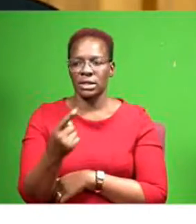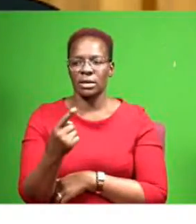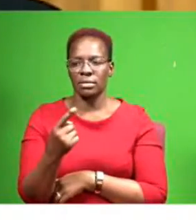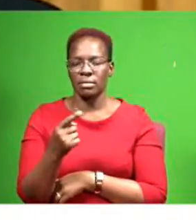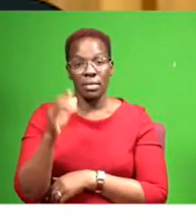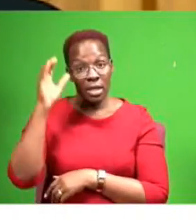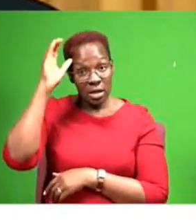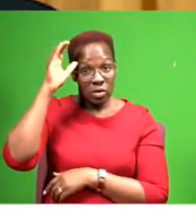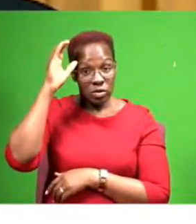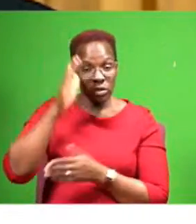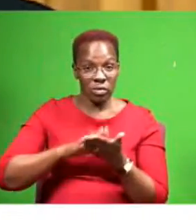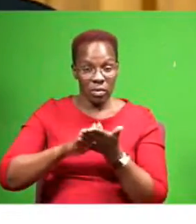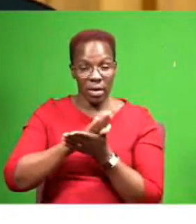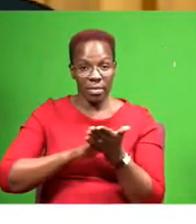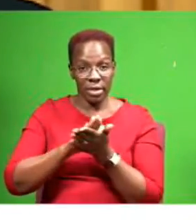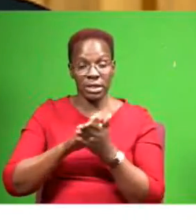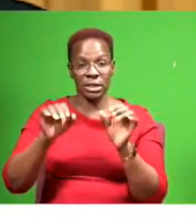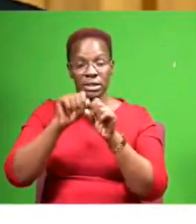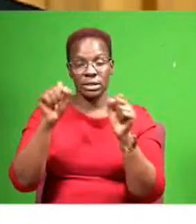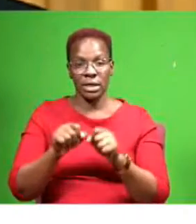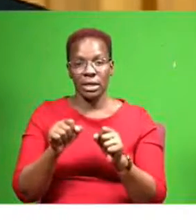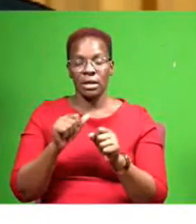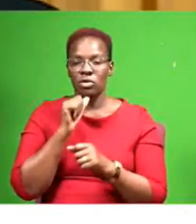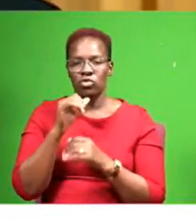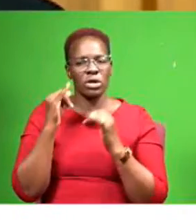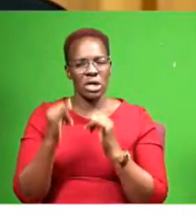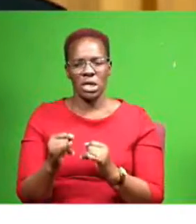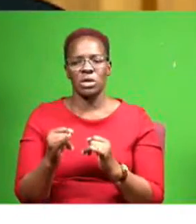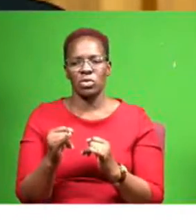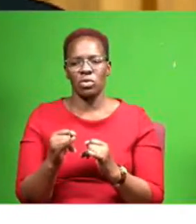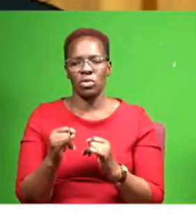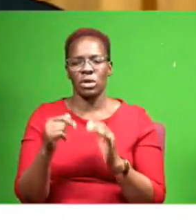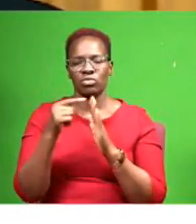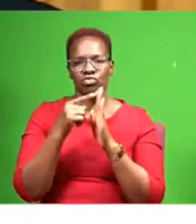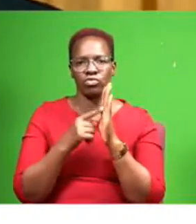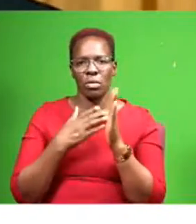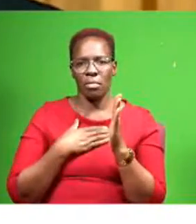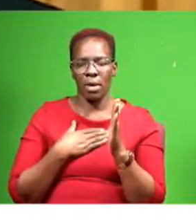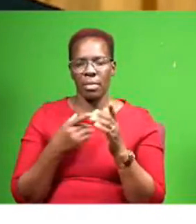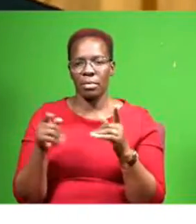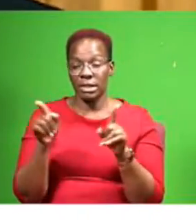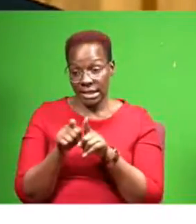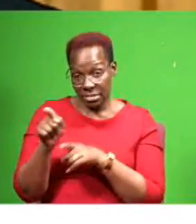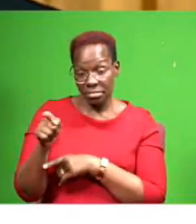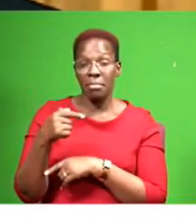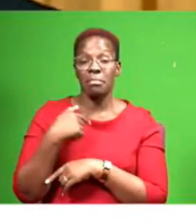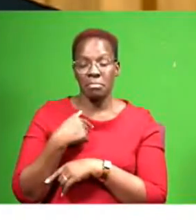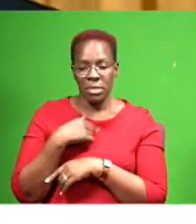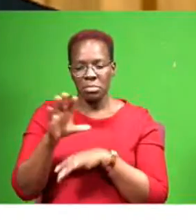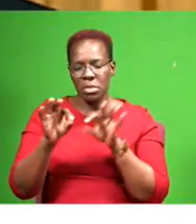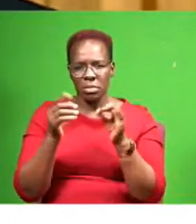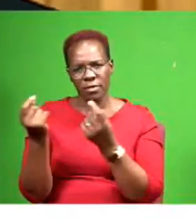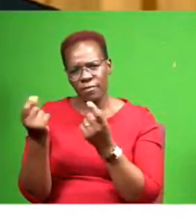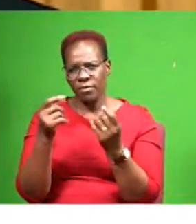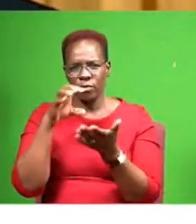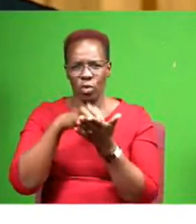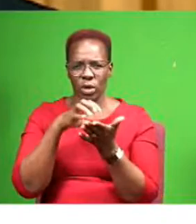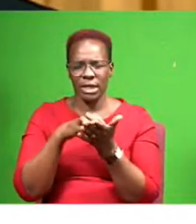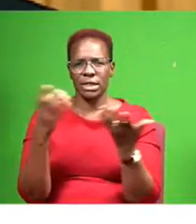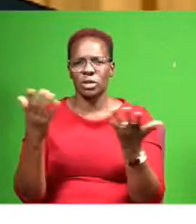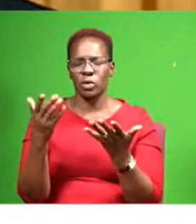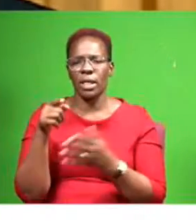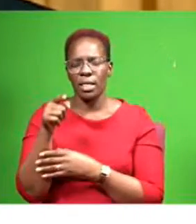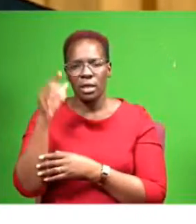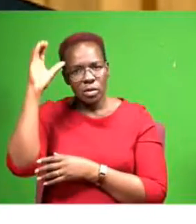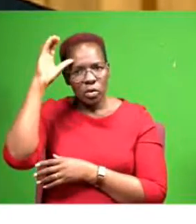a basic structure is not a new concept in our jurisdiction. Like him, I have also identified a few cases where this